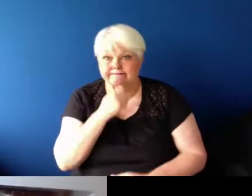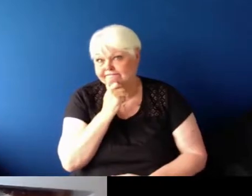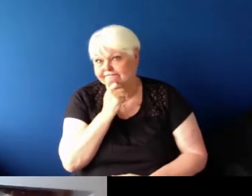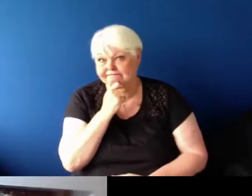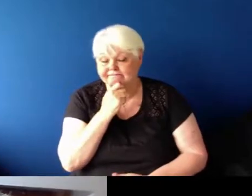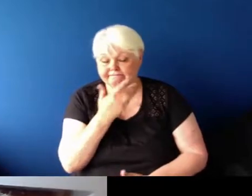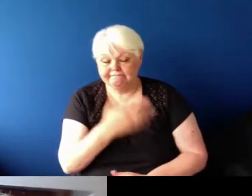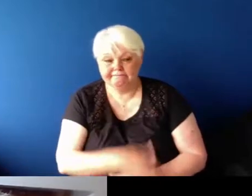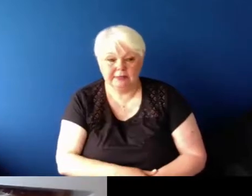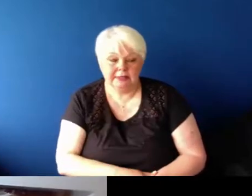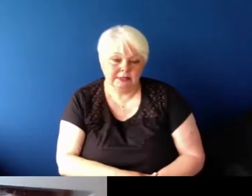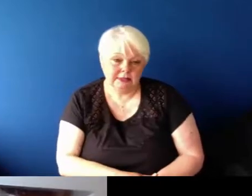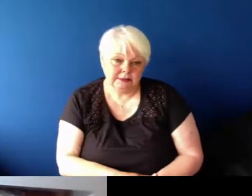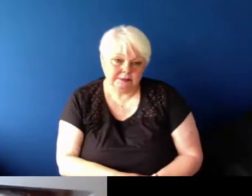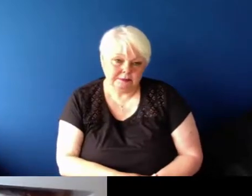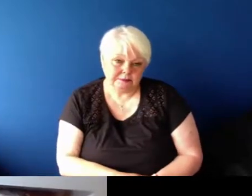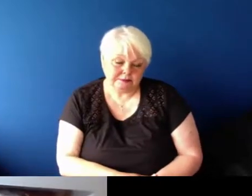Well,